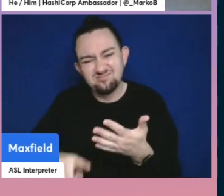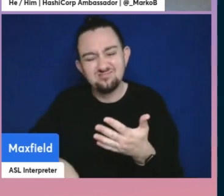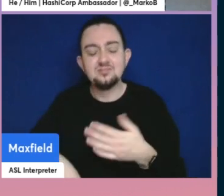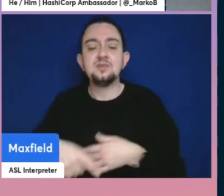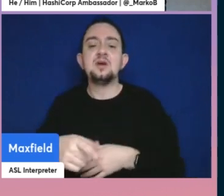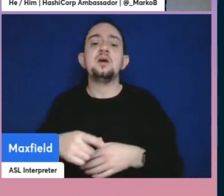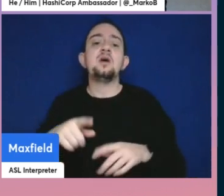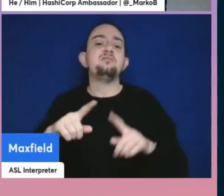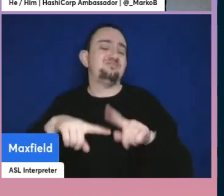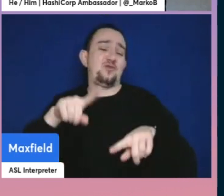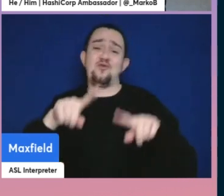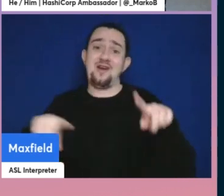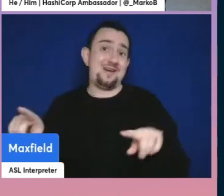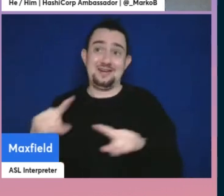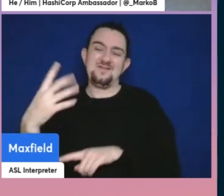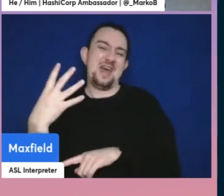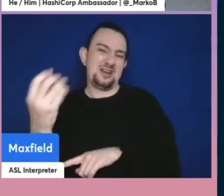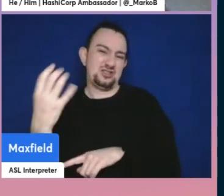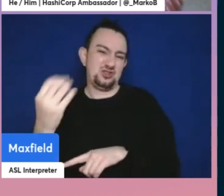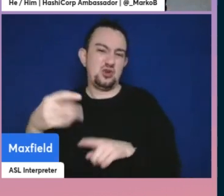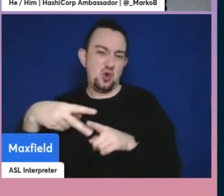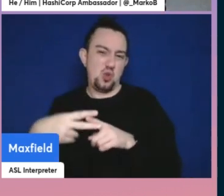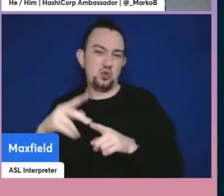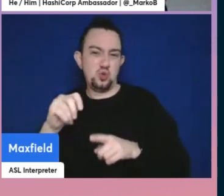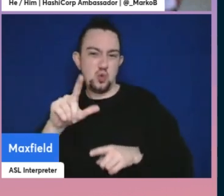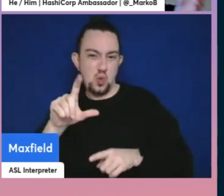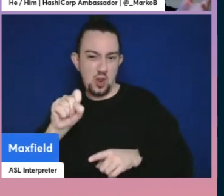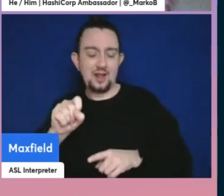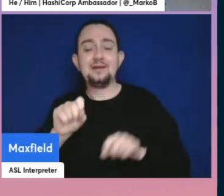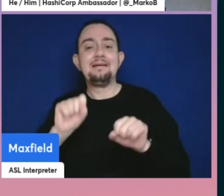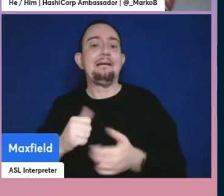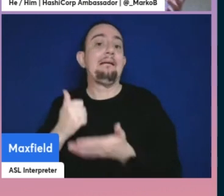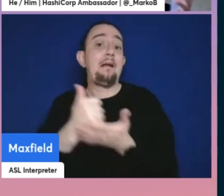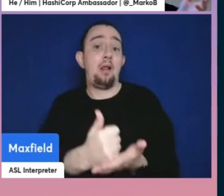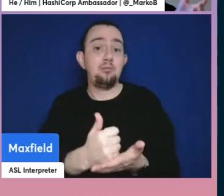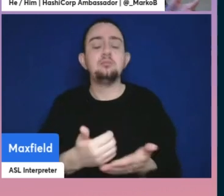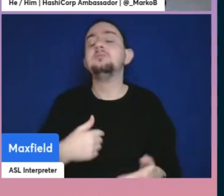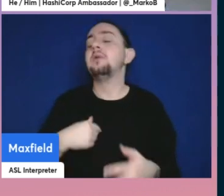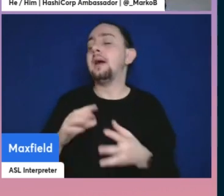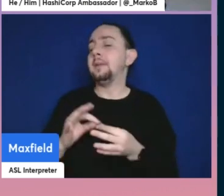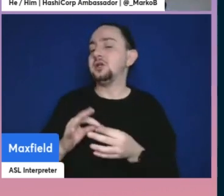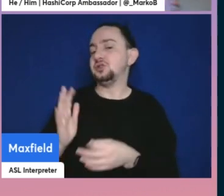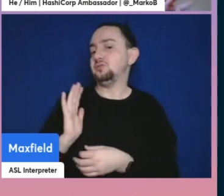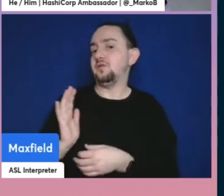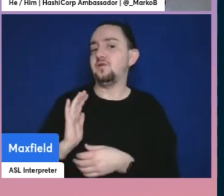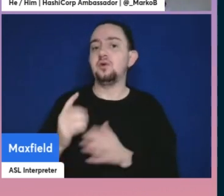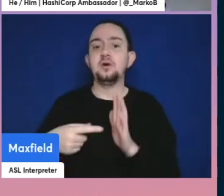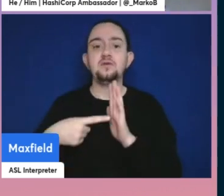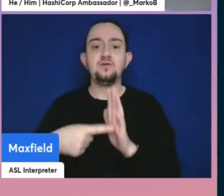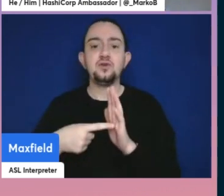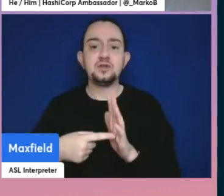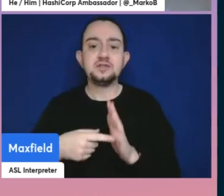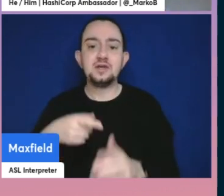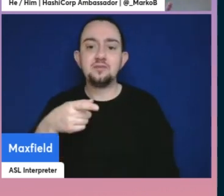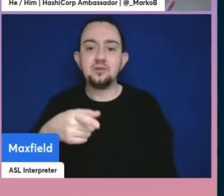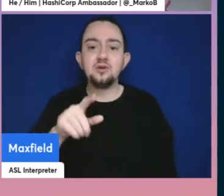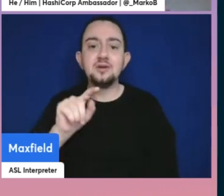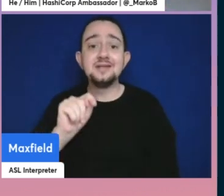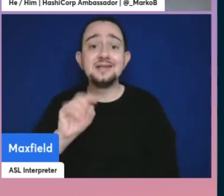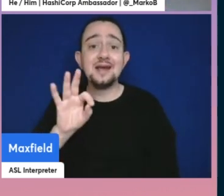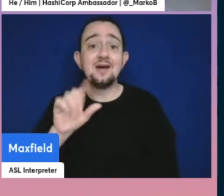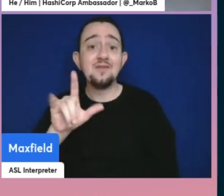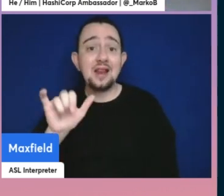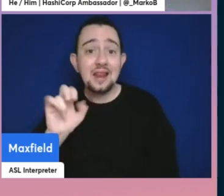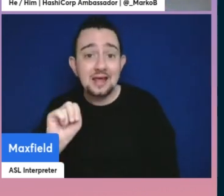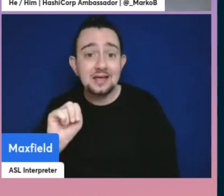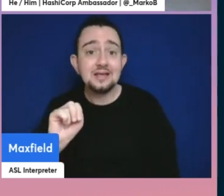tooling that you can use for that. So, as I mentioned before, you can use something like tflint for linting. You